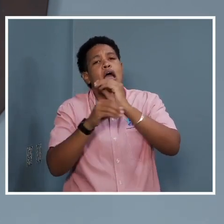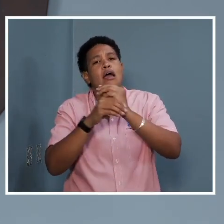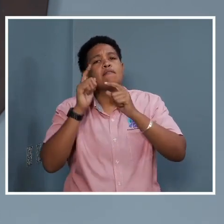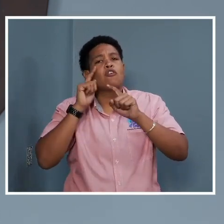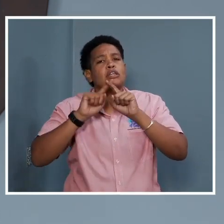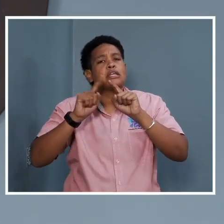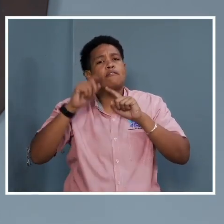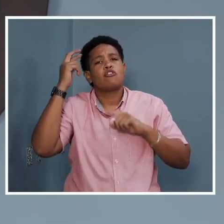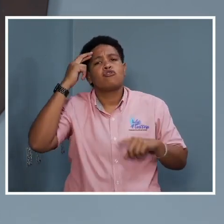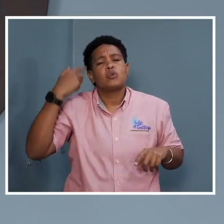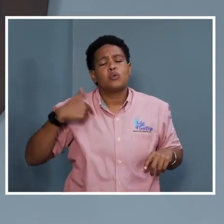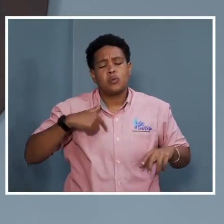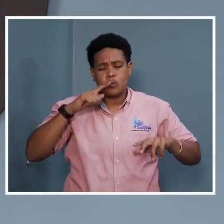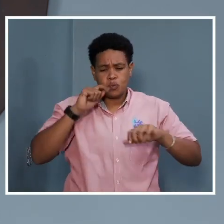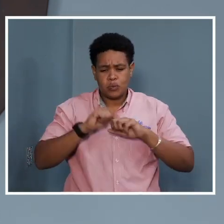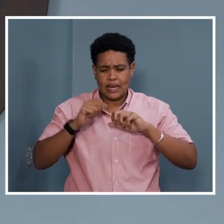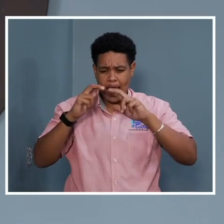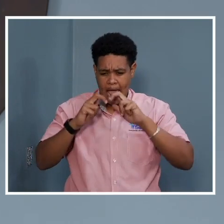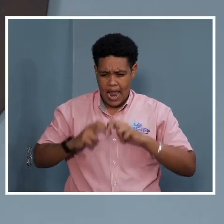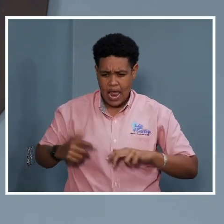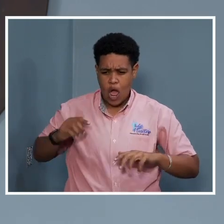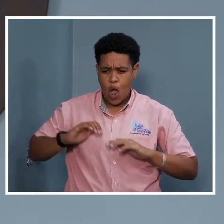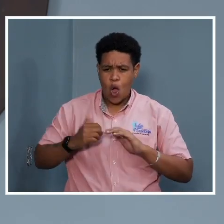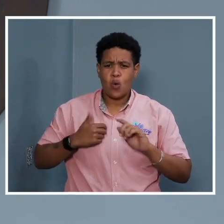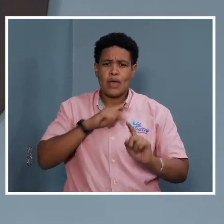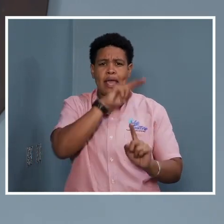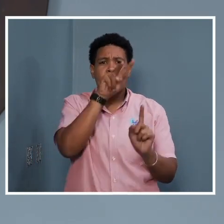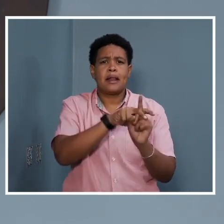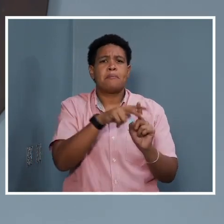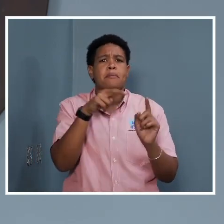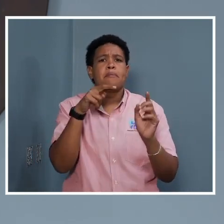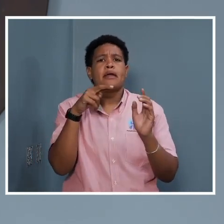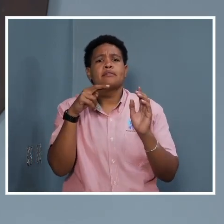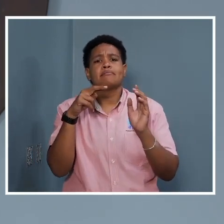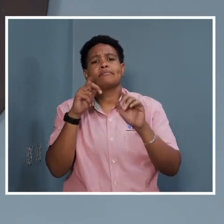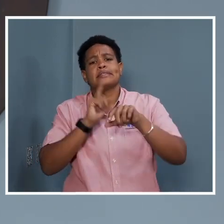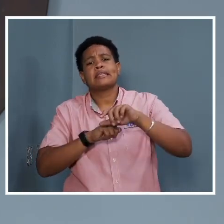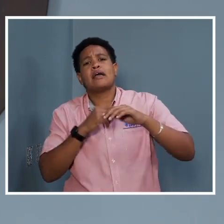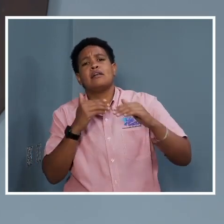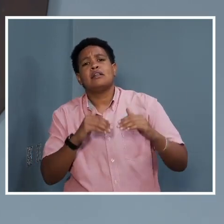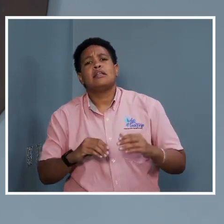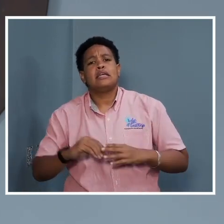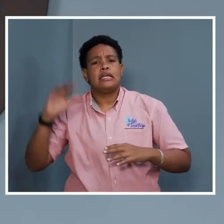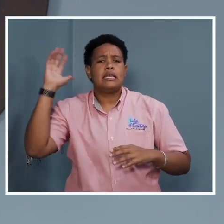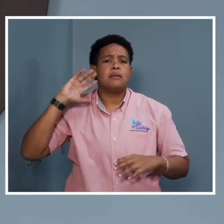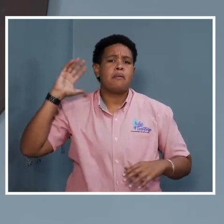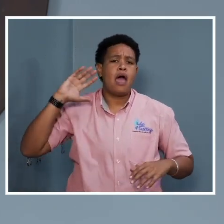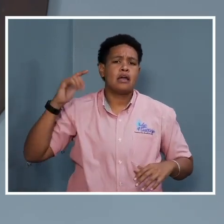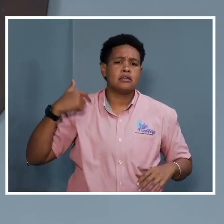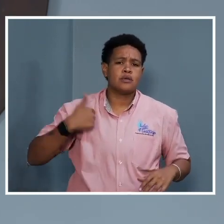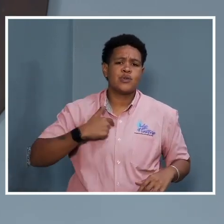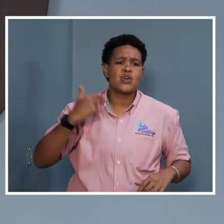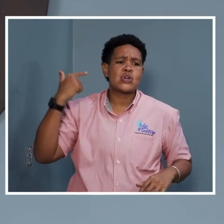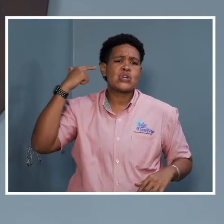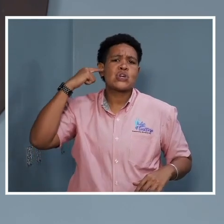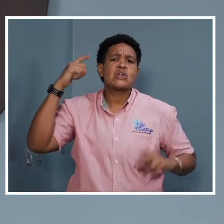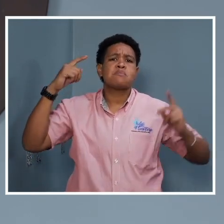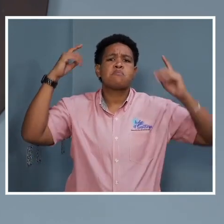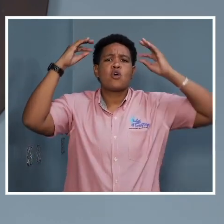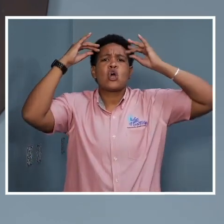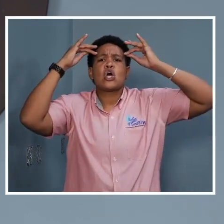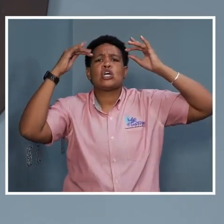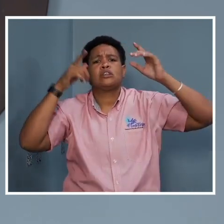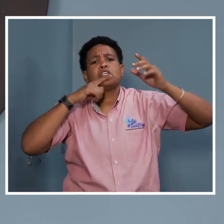we have analyzed how we have implemented measures in the past, and we would have heard the